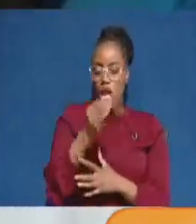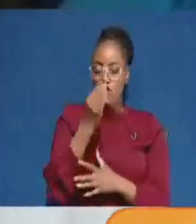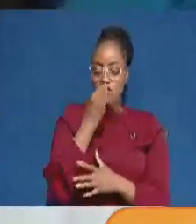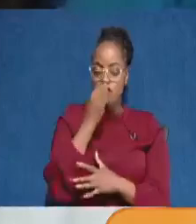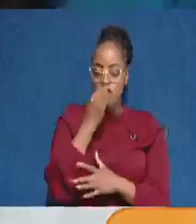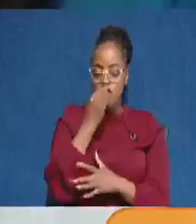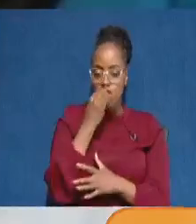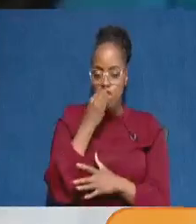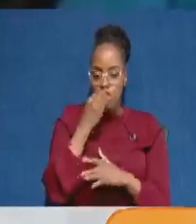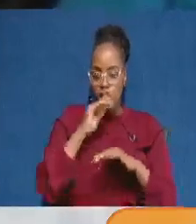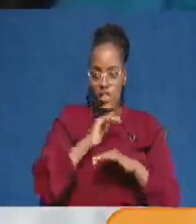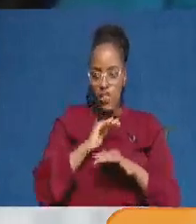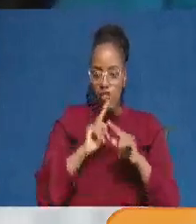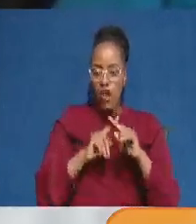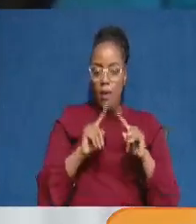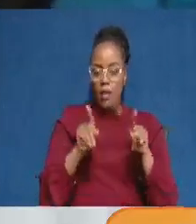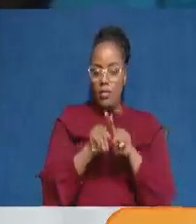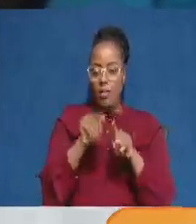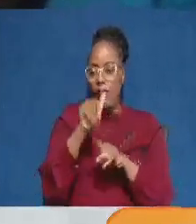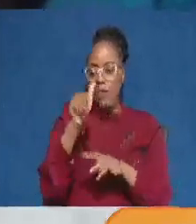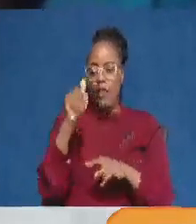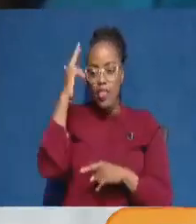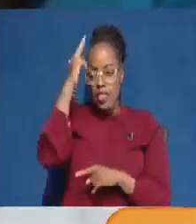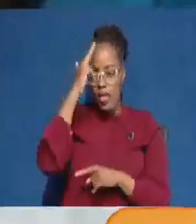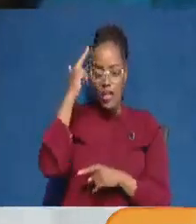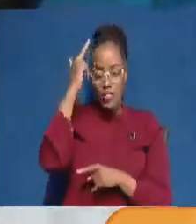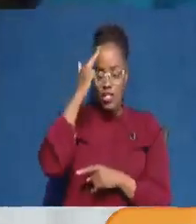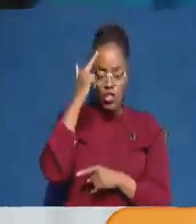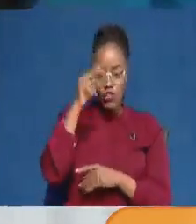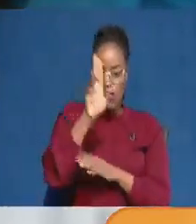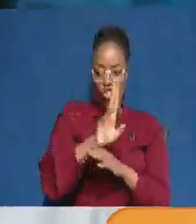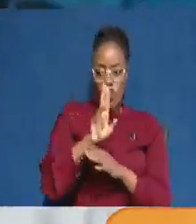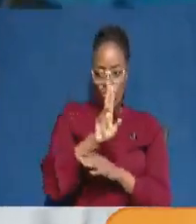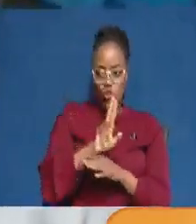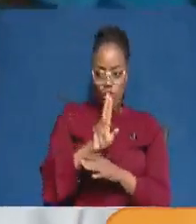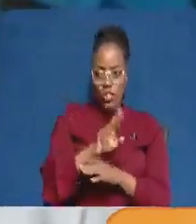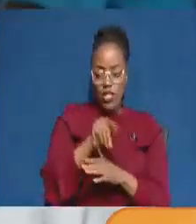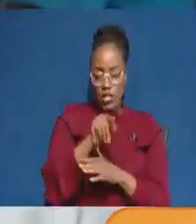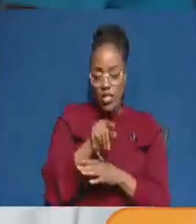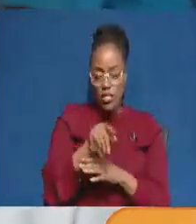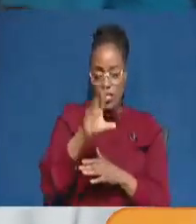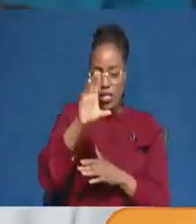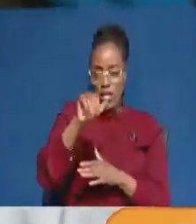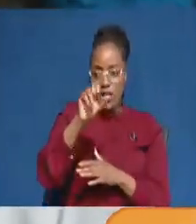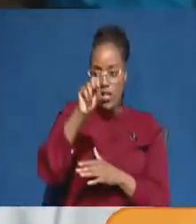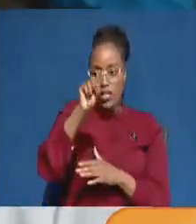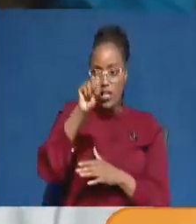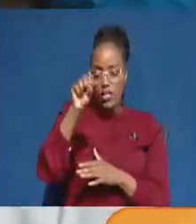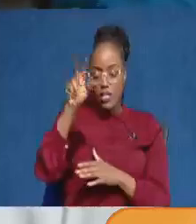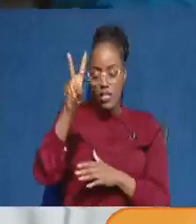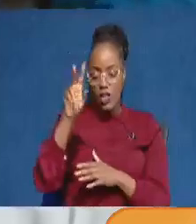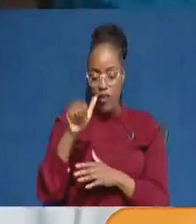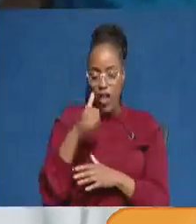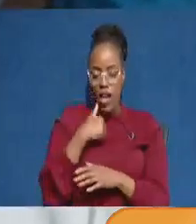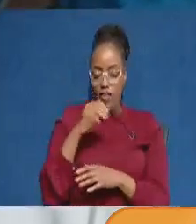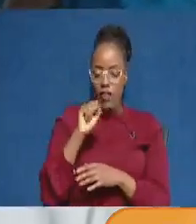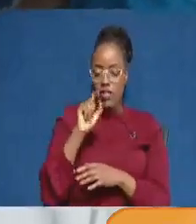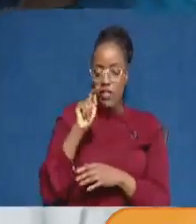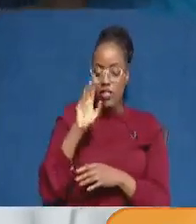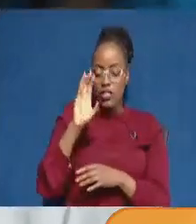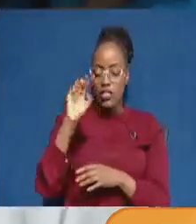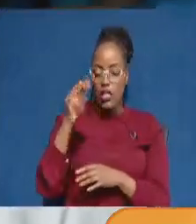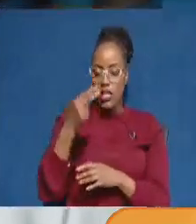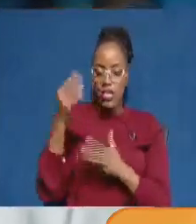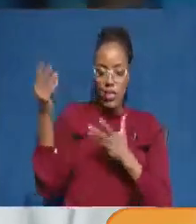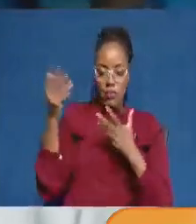of course, but another reason is for use in the starch industry. Cassava is used to produce a lot of starch. So Kenya imports a